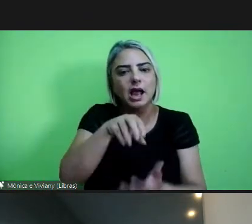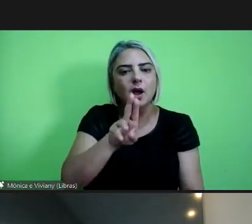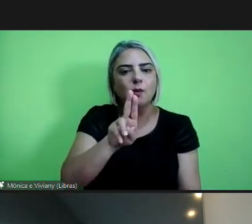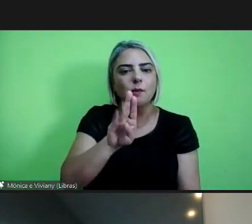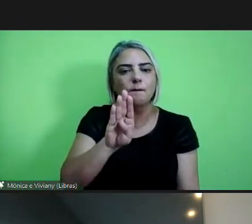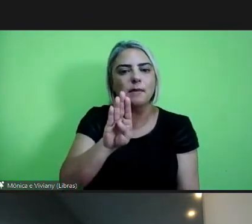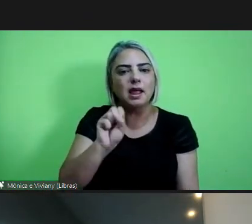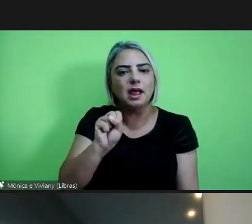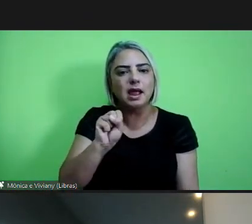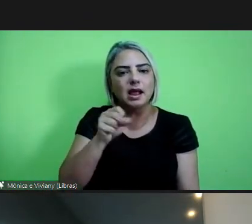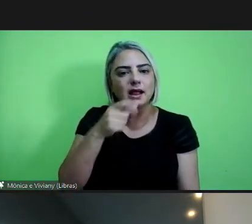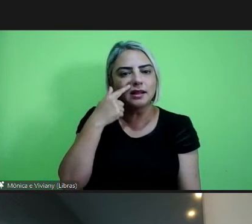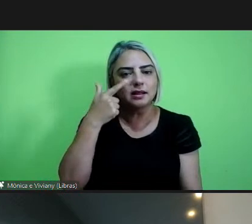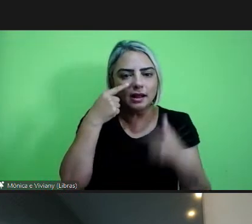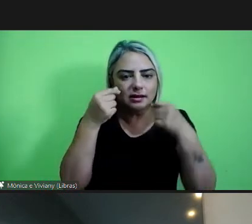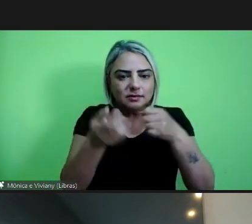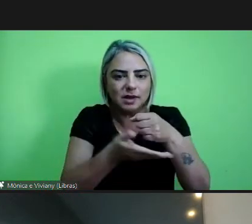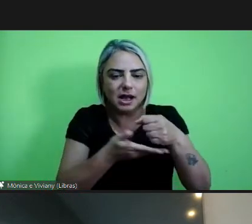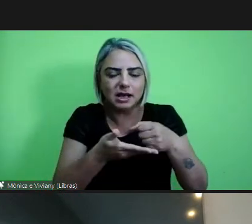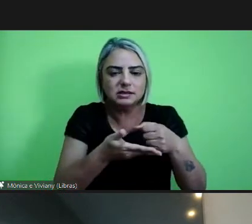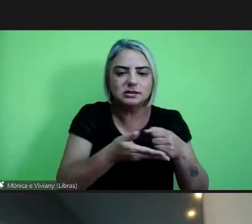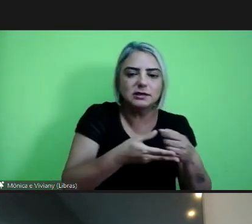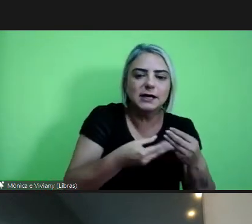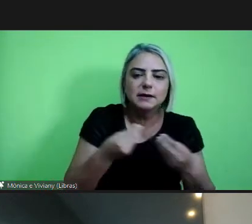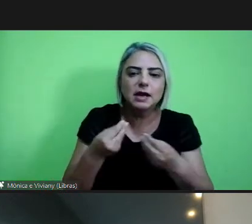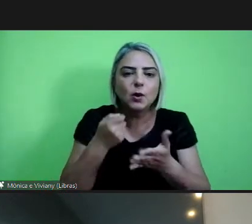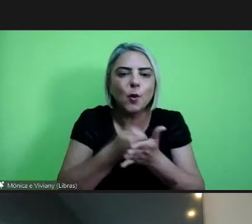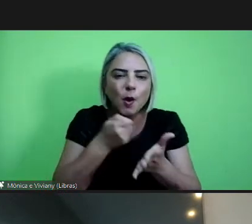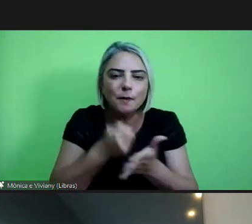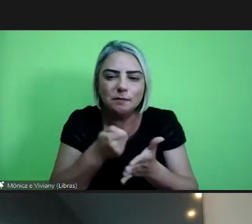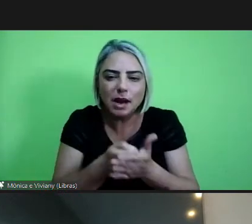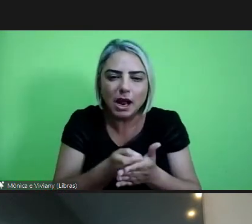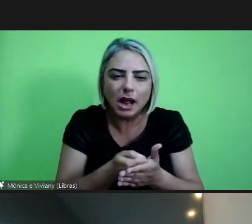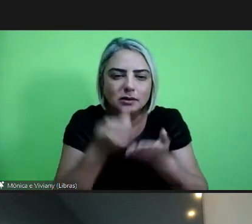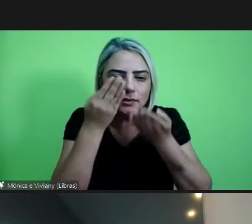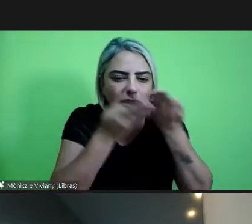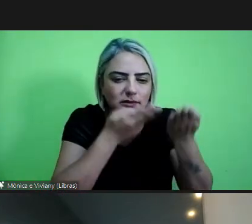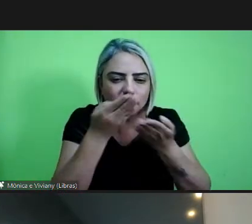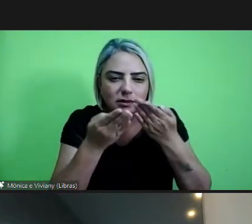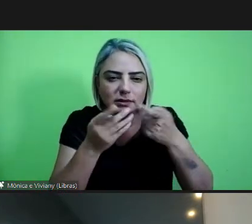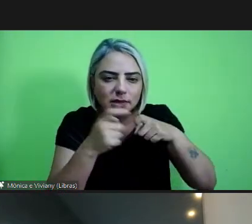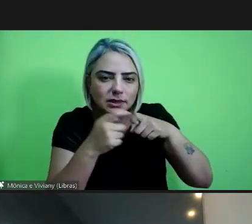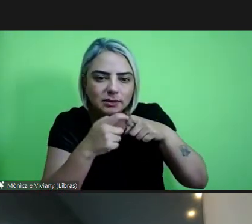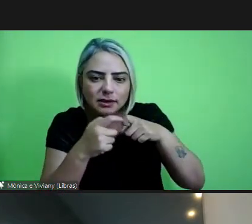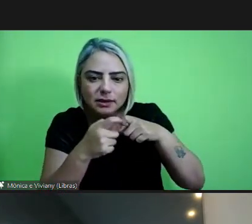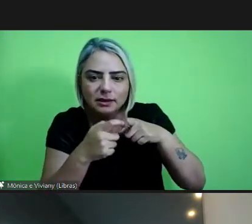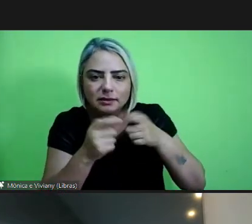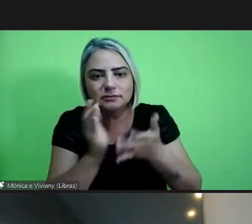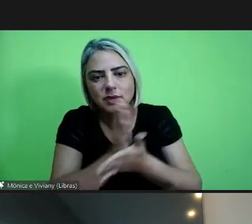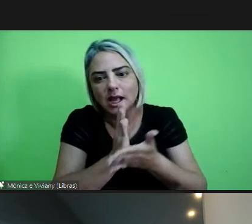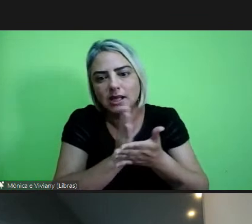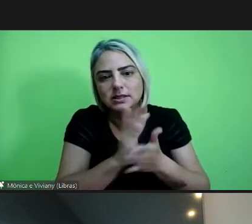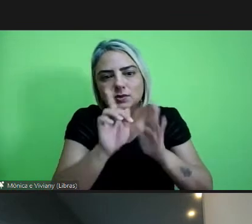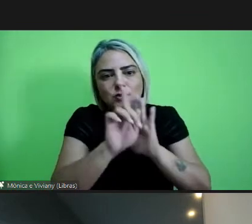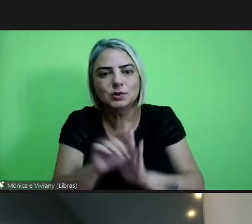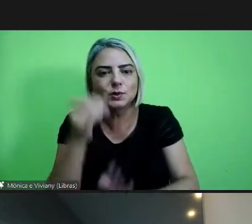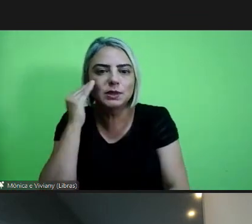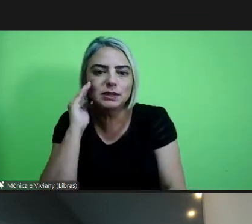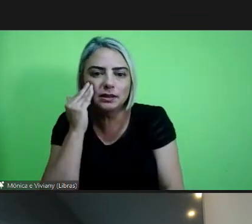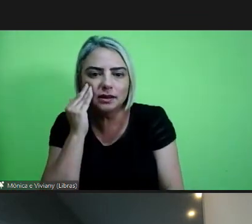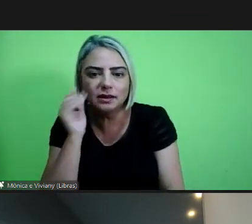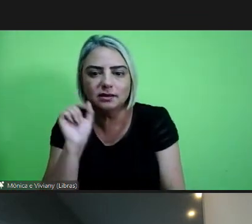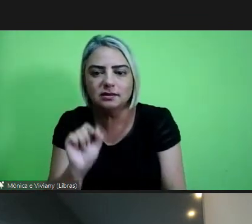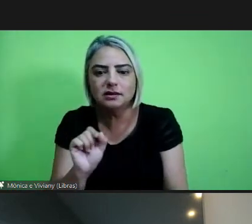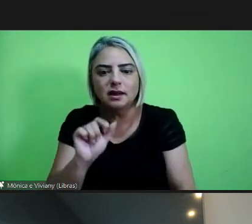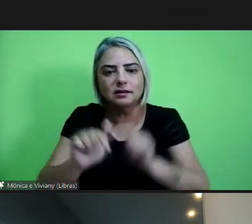the basic healthcare unit and primary attention, we are demanded for the intrinsic care, because